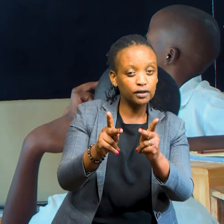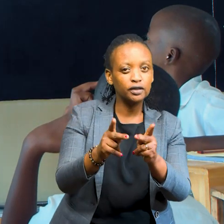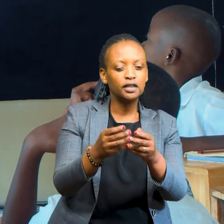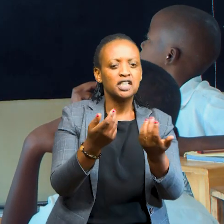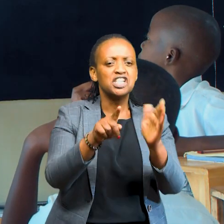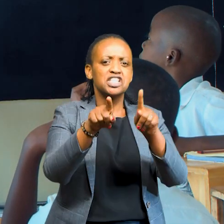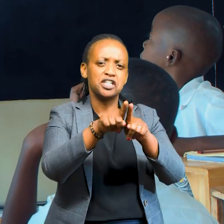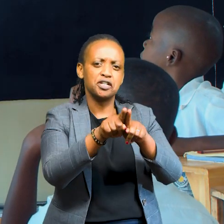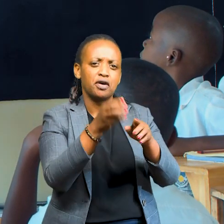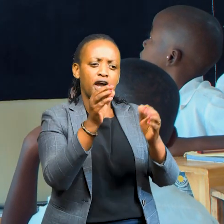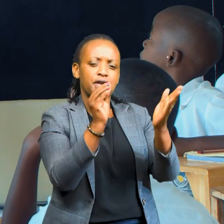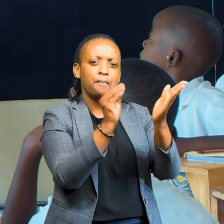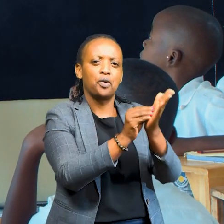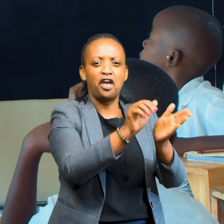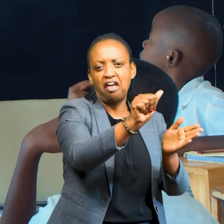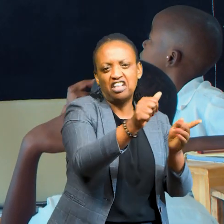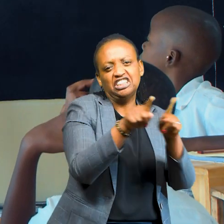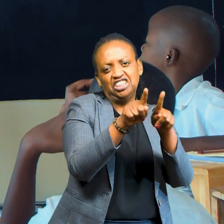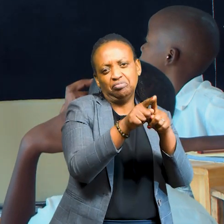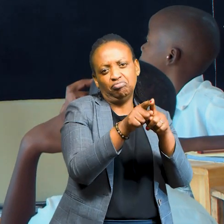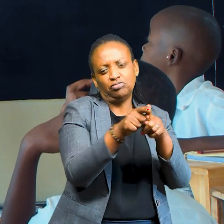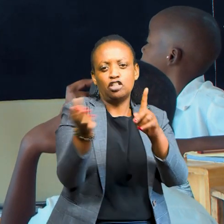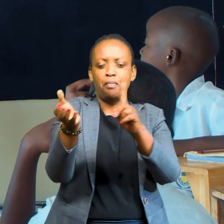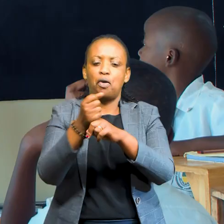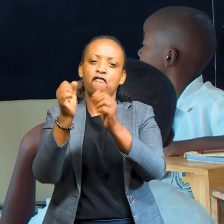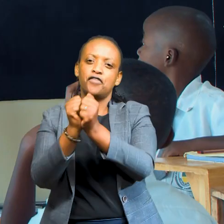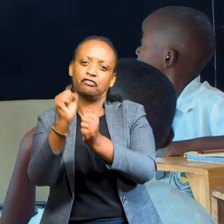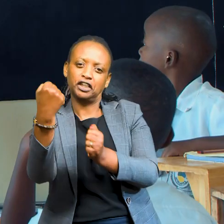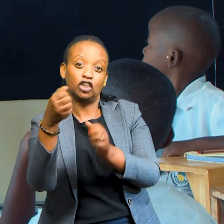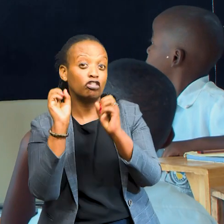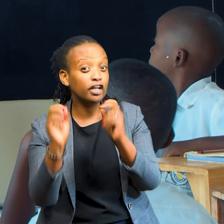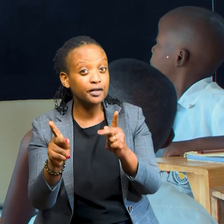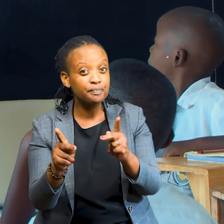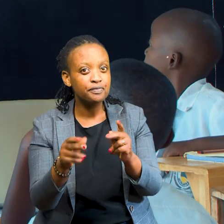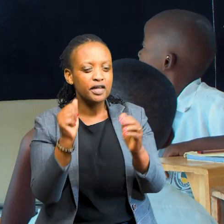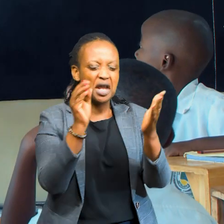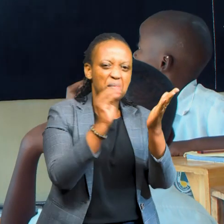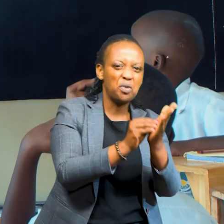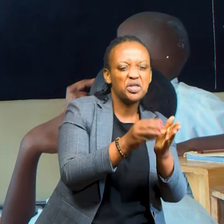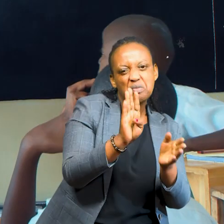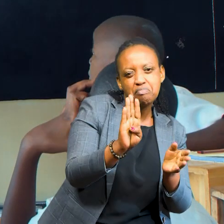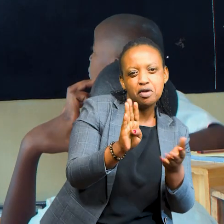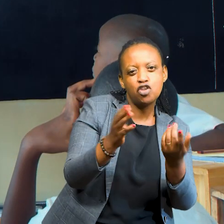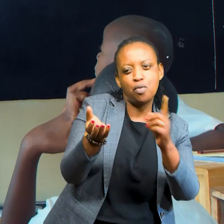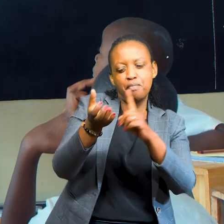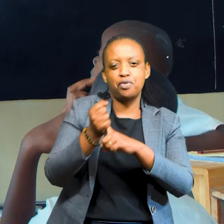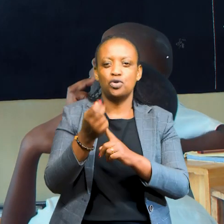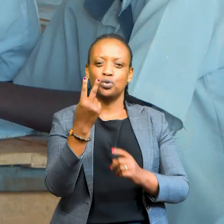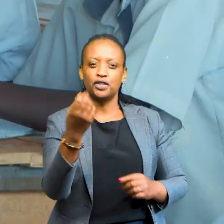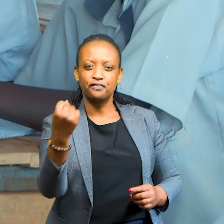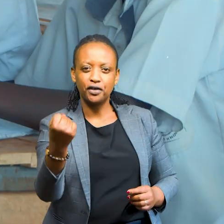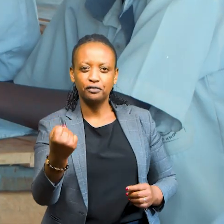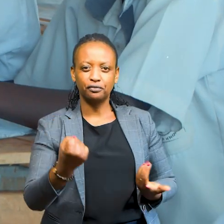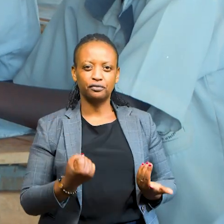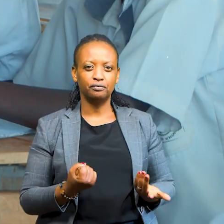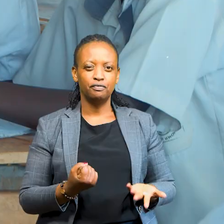So it is like here, I can put here A and you find 15, right? I can put here B and you find